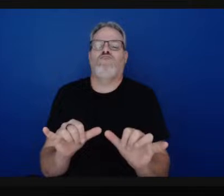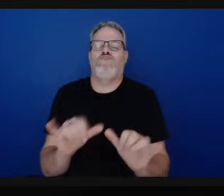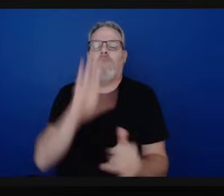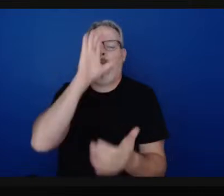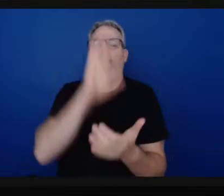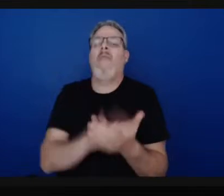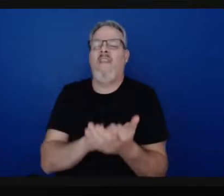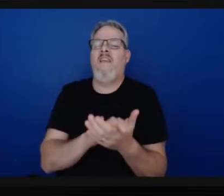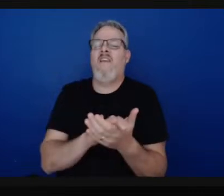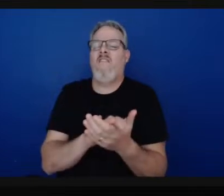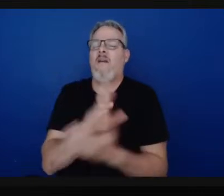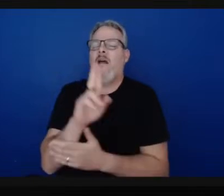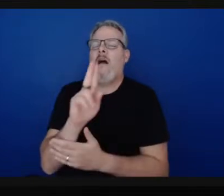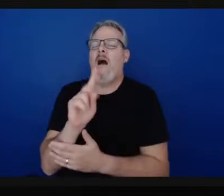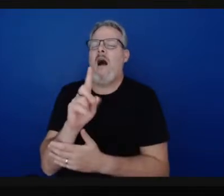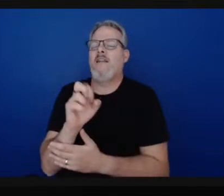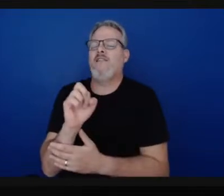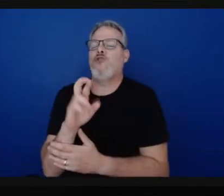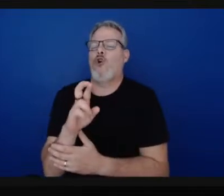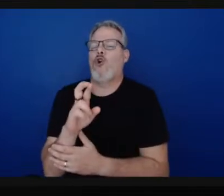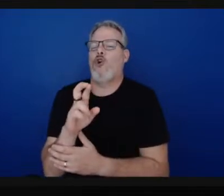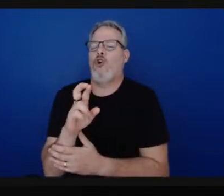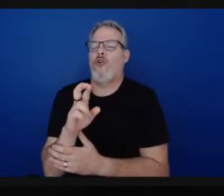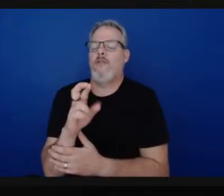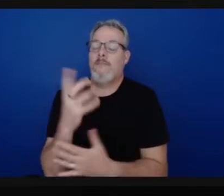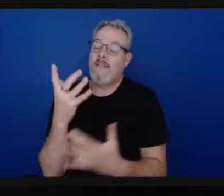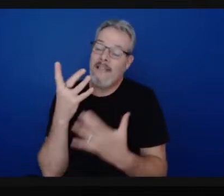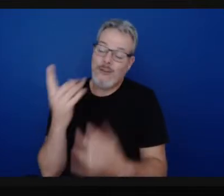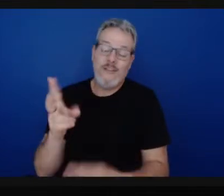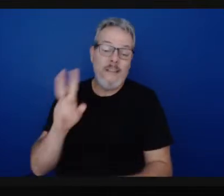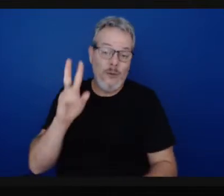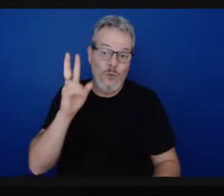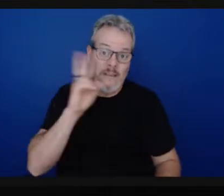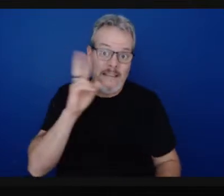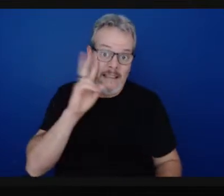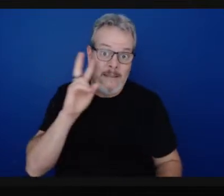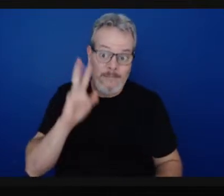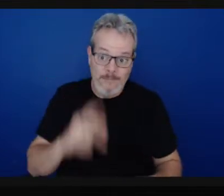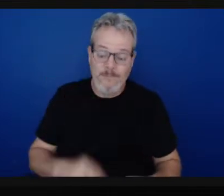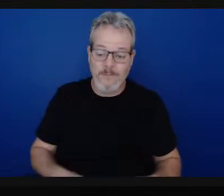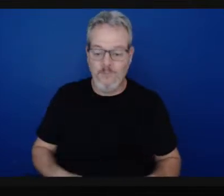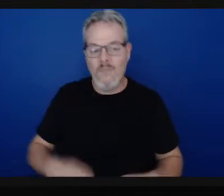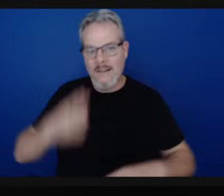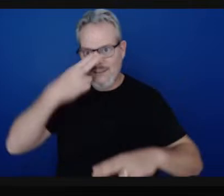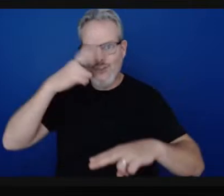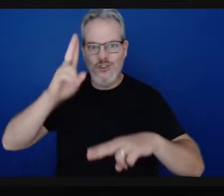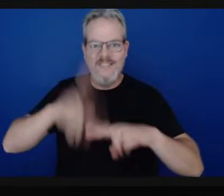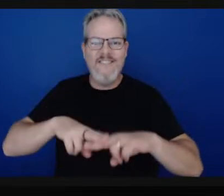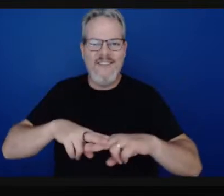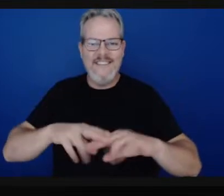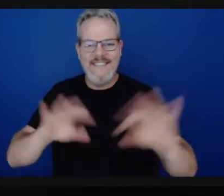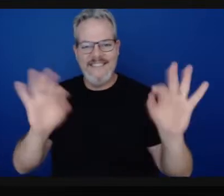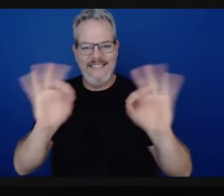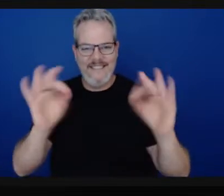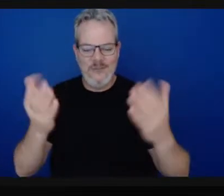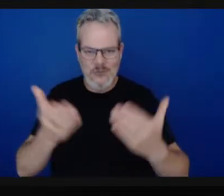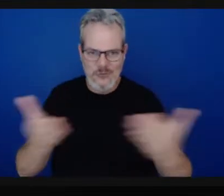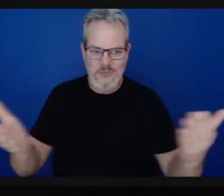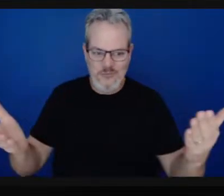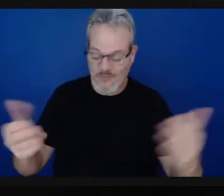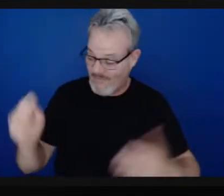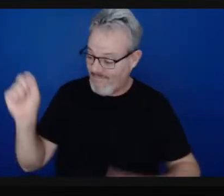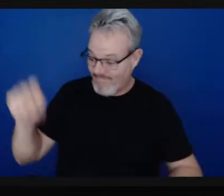be under. So that's interesting. We'll see. It's just a fun little thing. Yeah, we'll